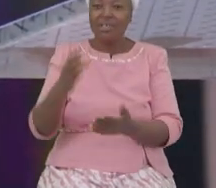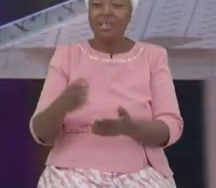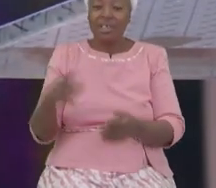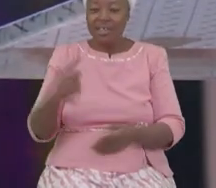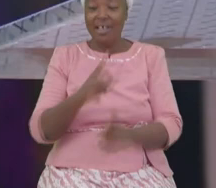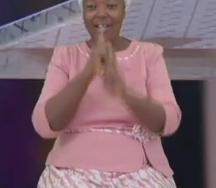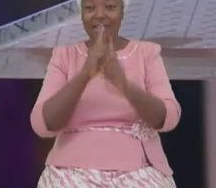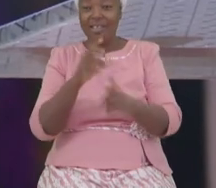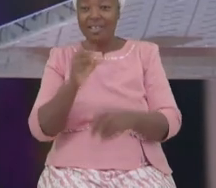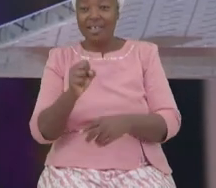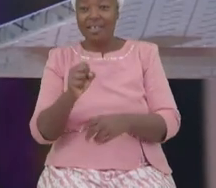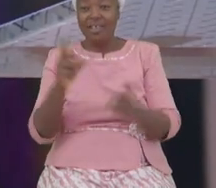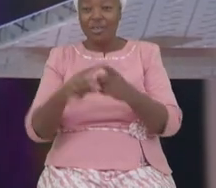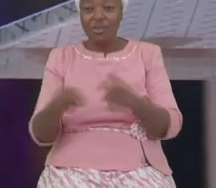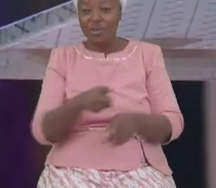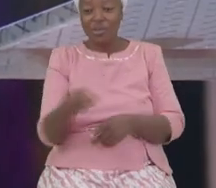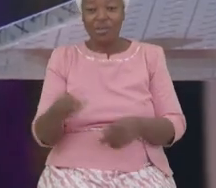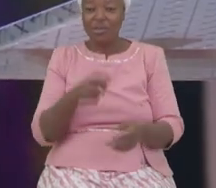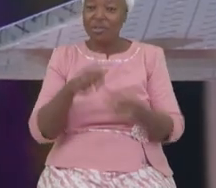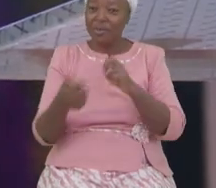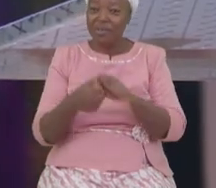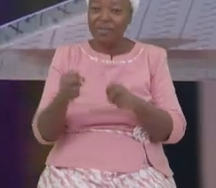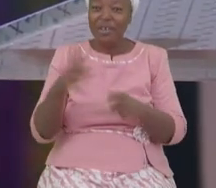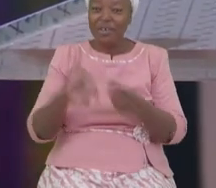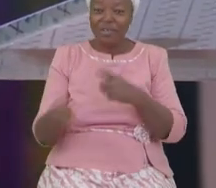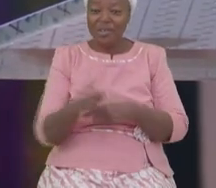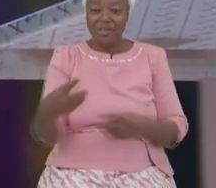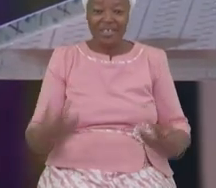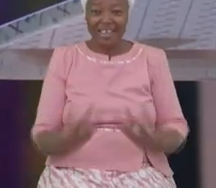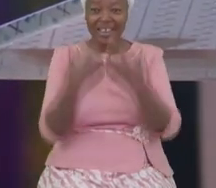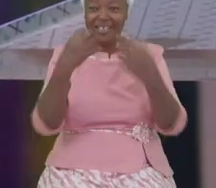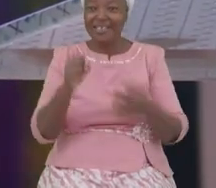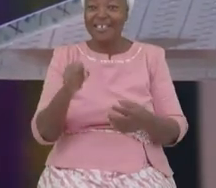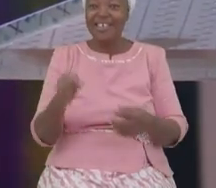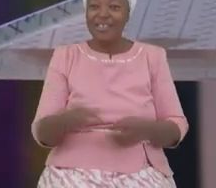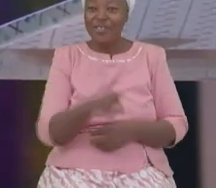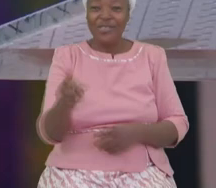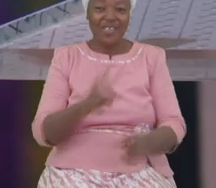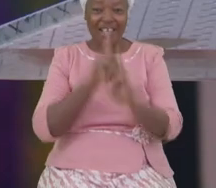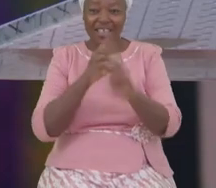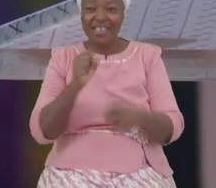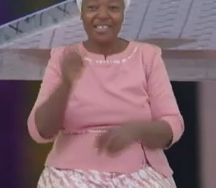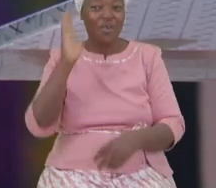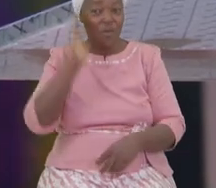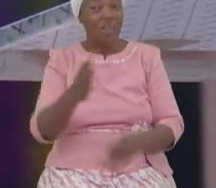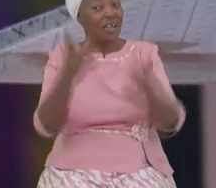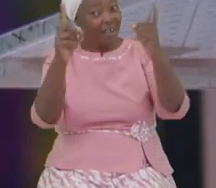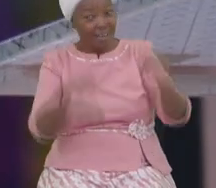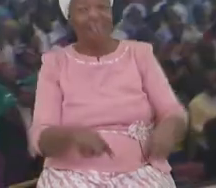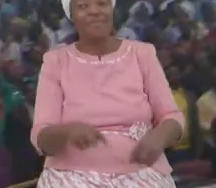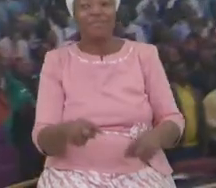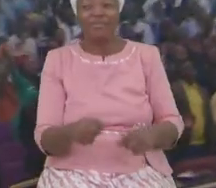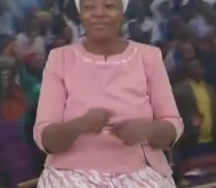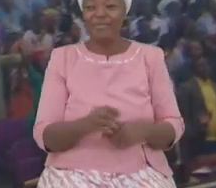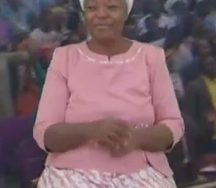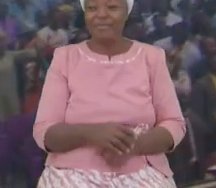answers to those problems, to those challenges, those answers will come.